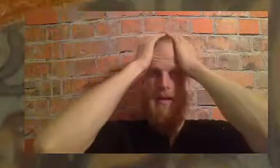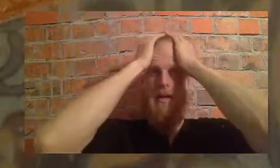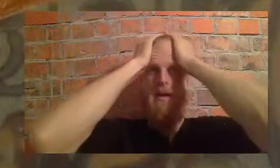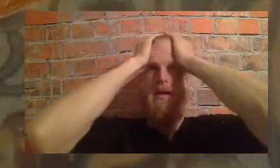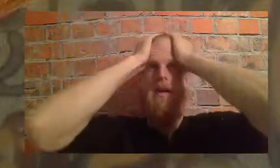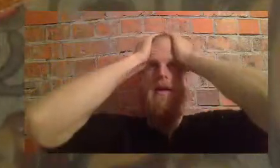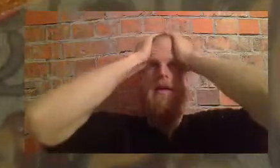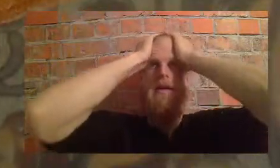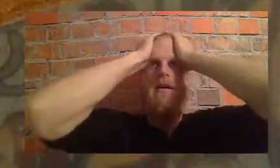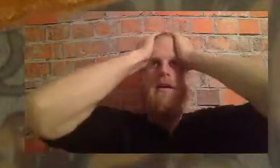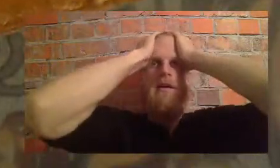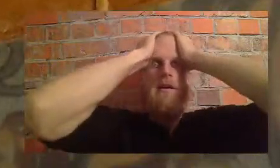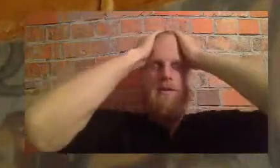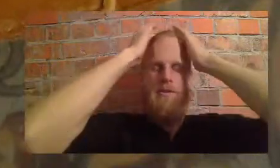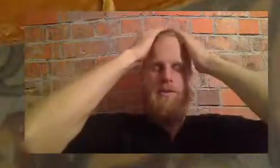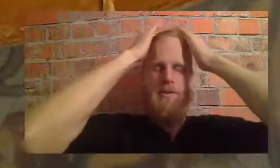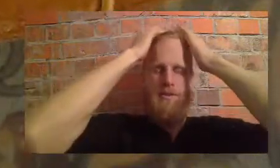fear,